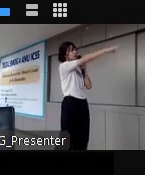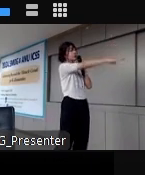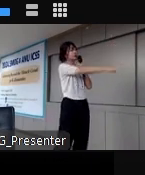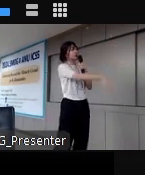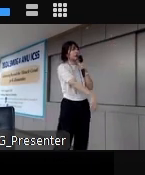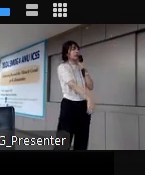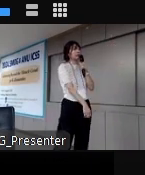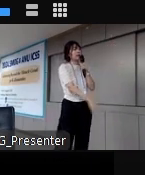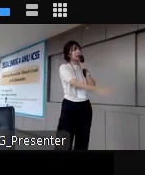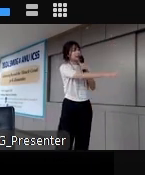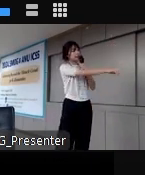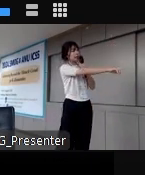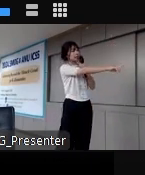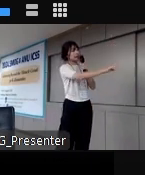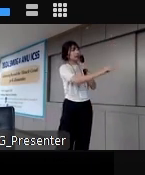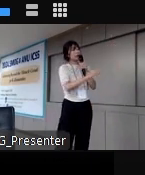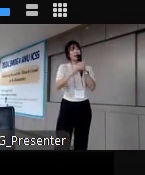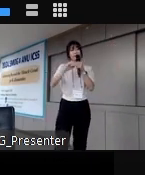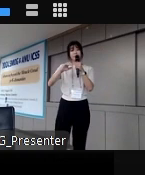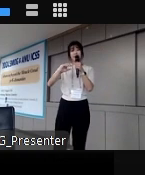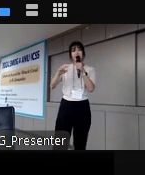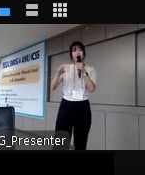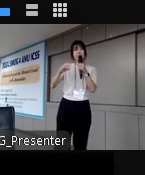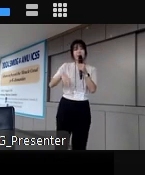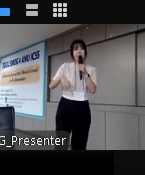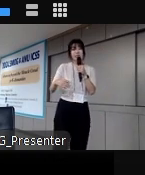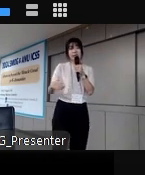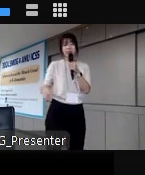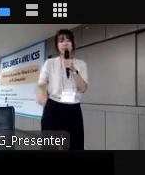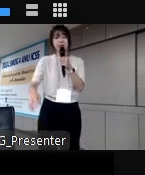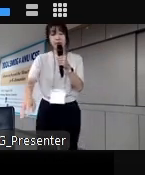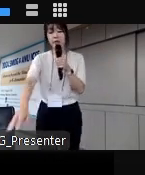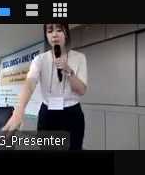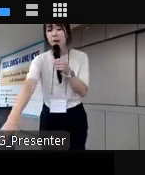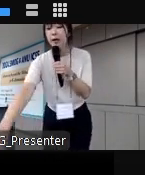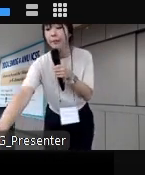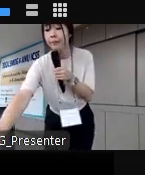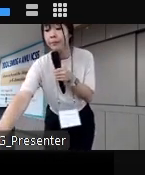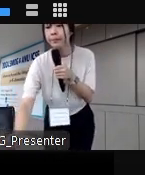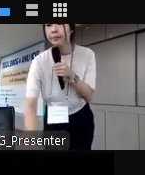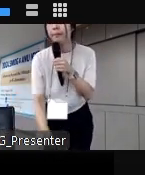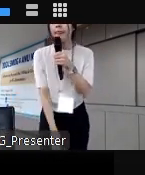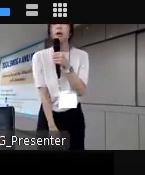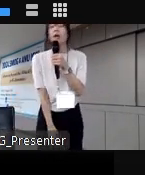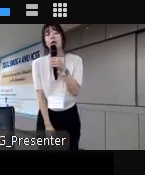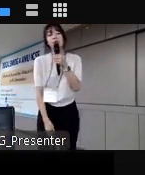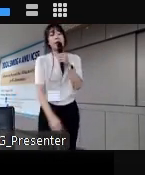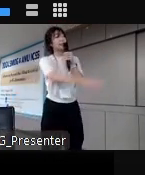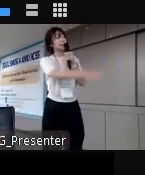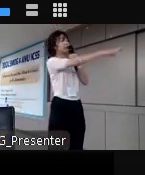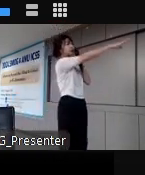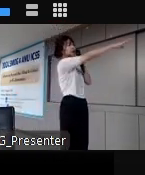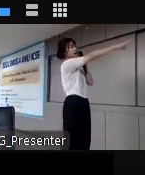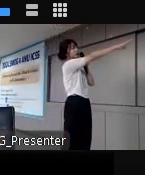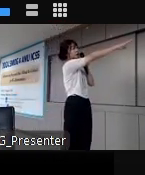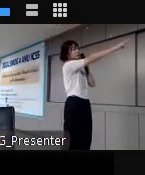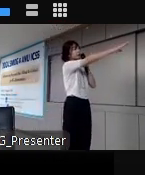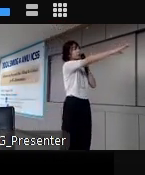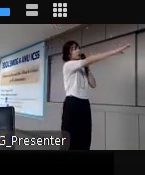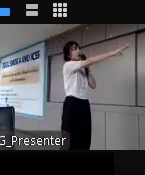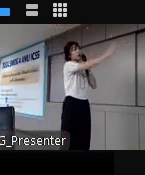40 versus 43. So that's how we would indicate minus and plus locus mark. So that was our first